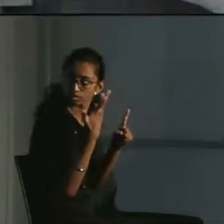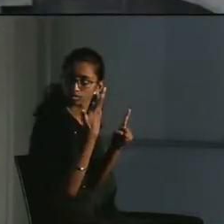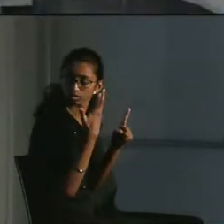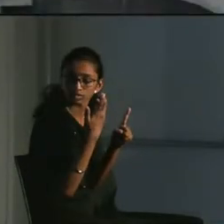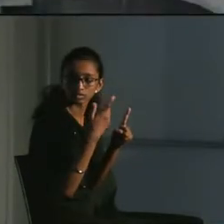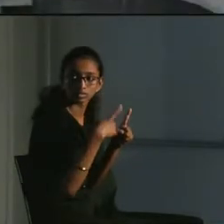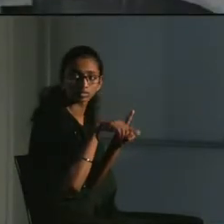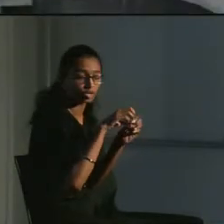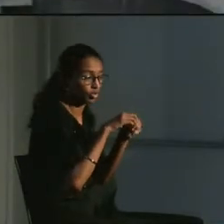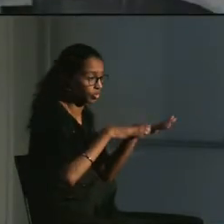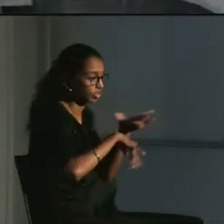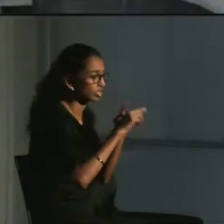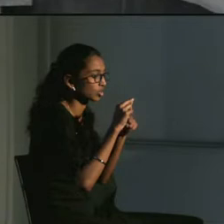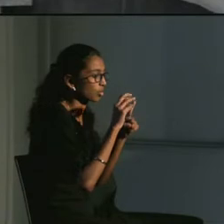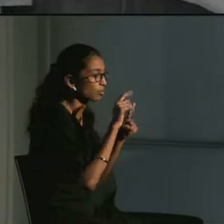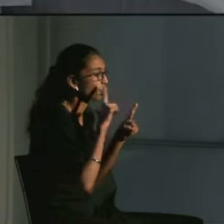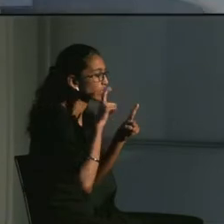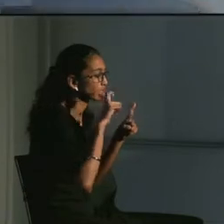organized political protest.